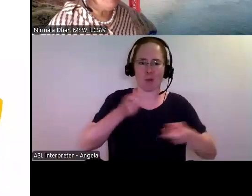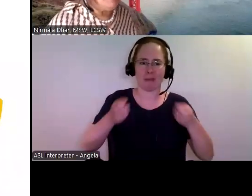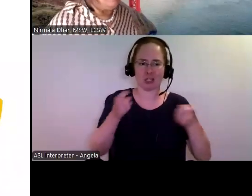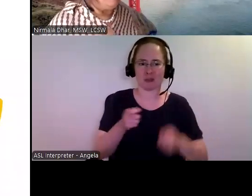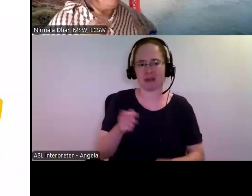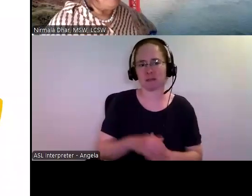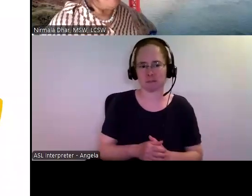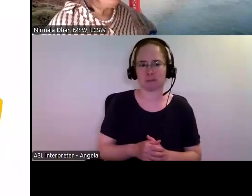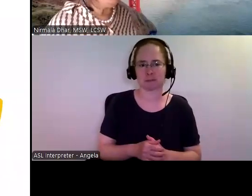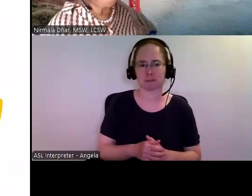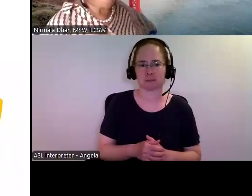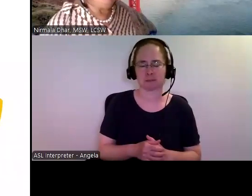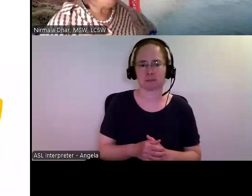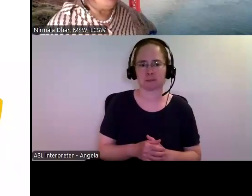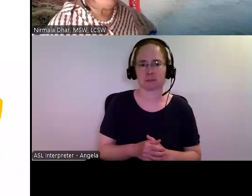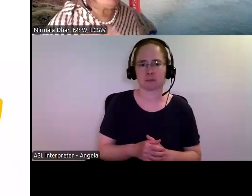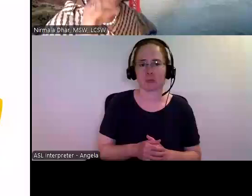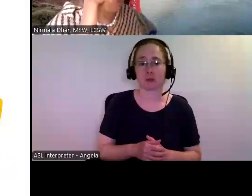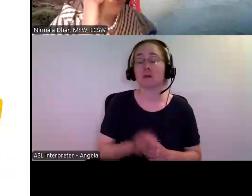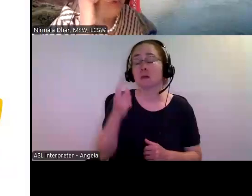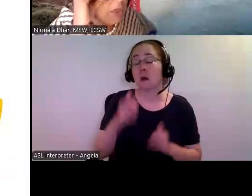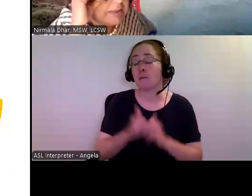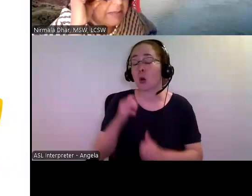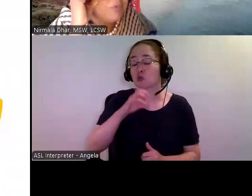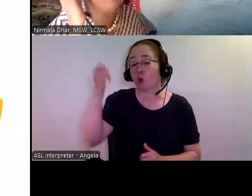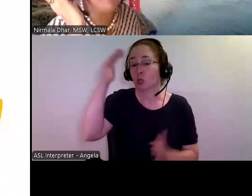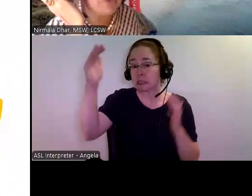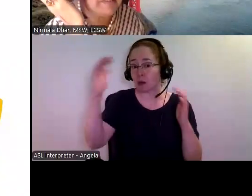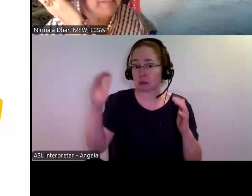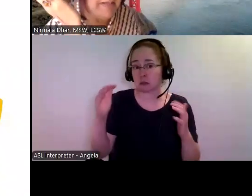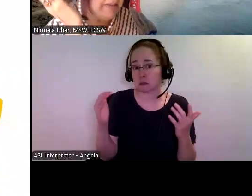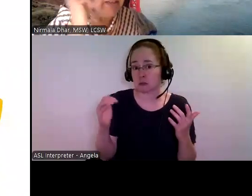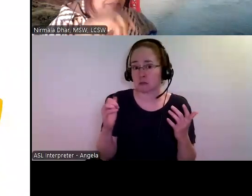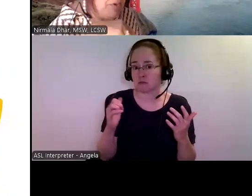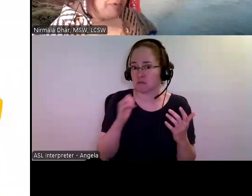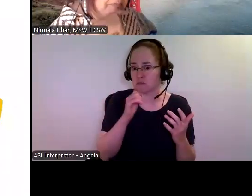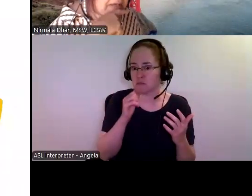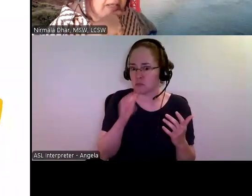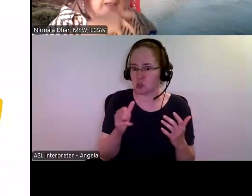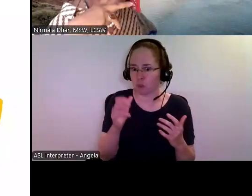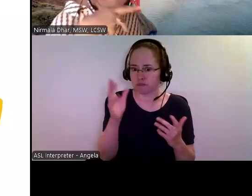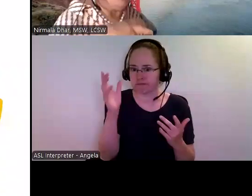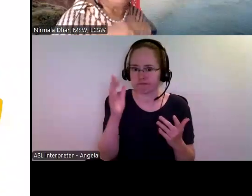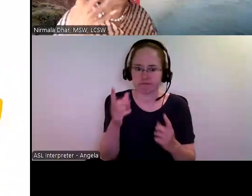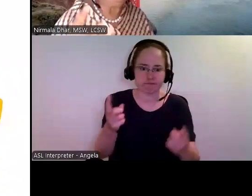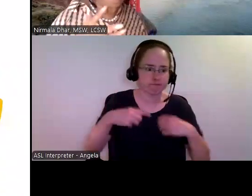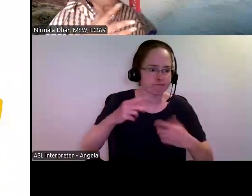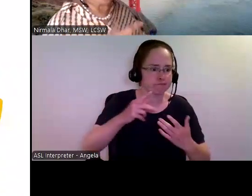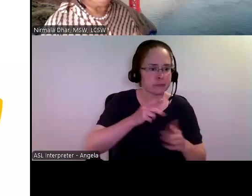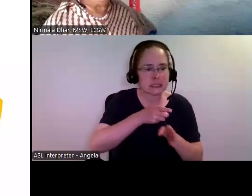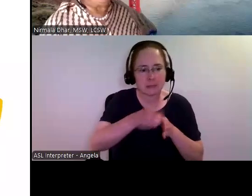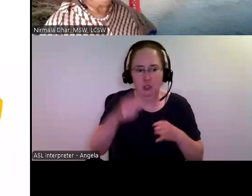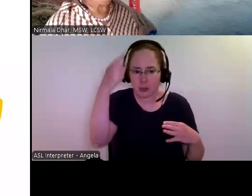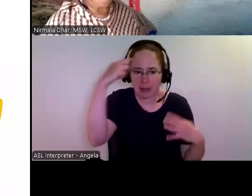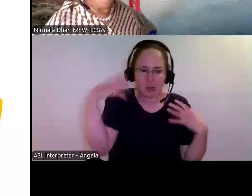model. As you know, most older adults do not come to specialty mental health programs like your community mental